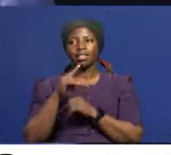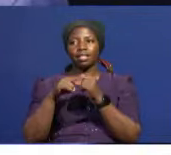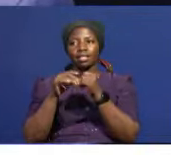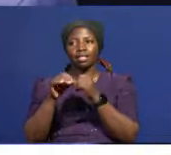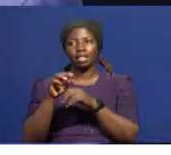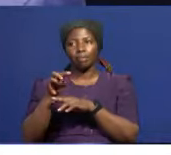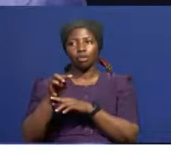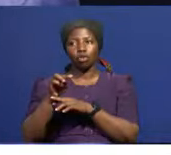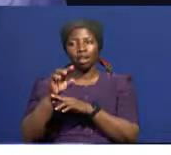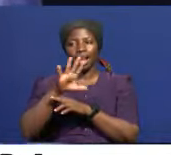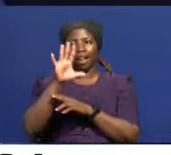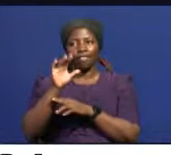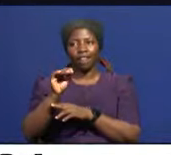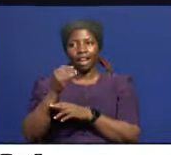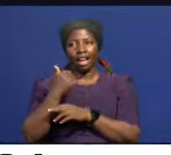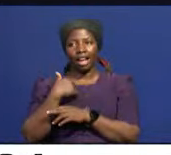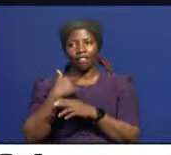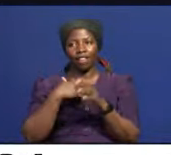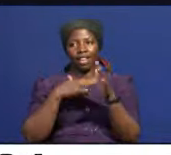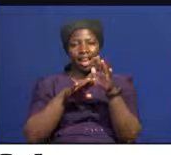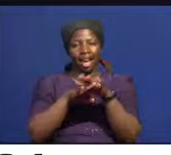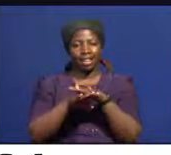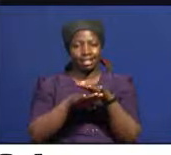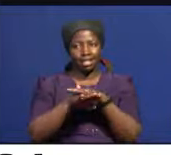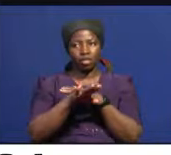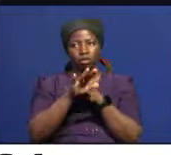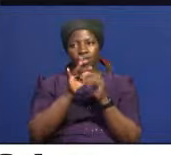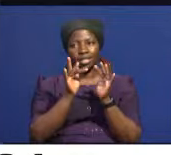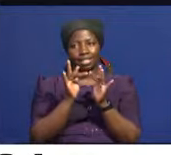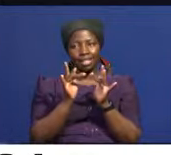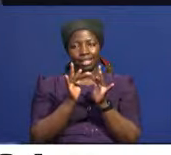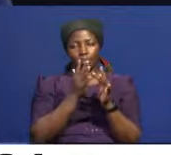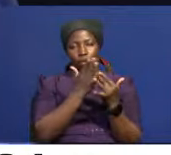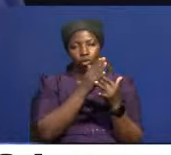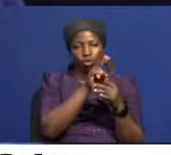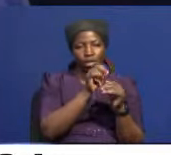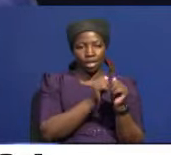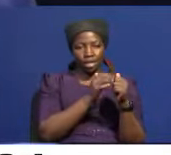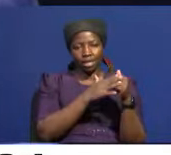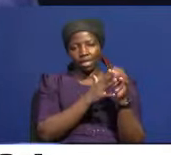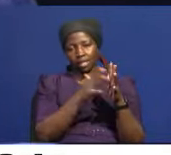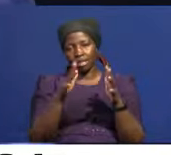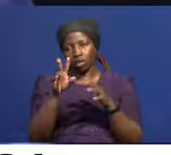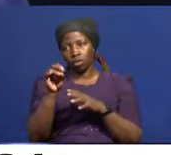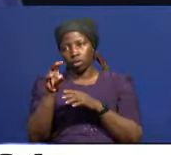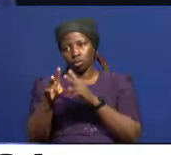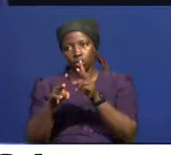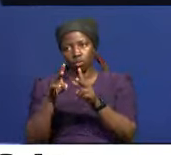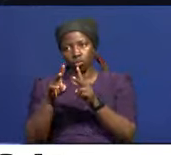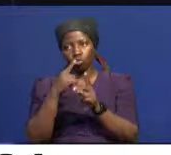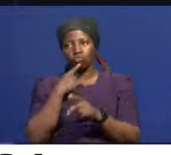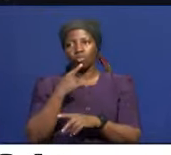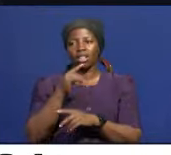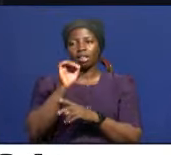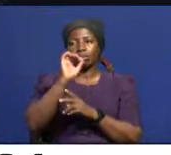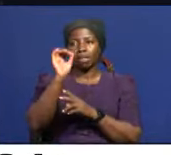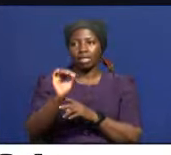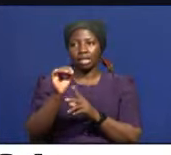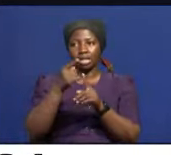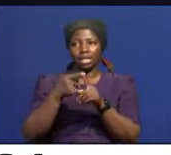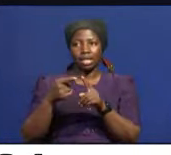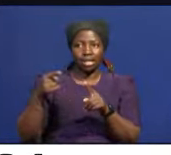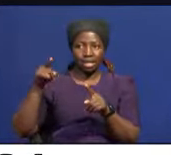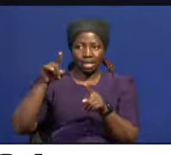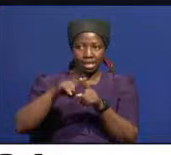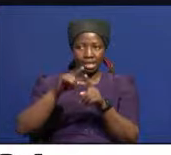broadband access between 2019 and 2022, a 119% increase in internet